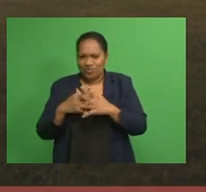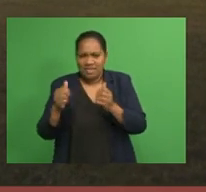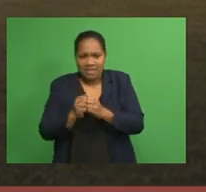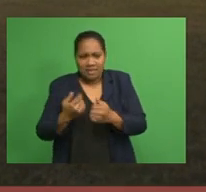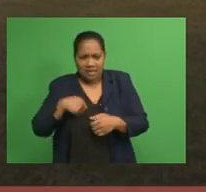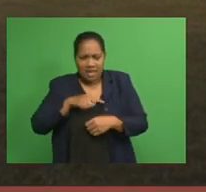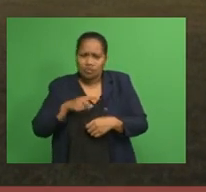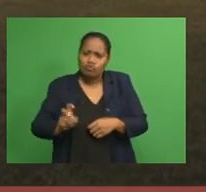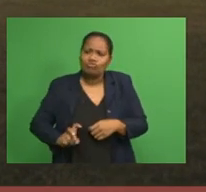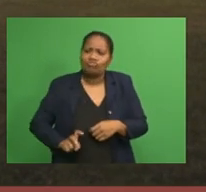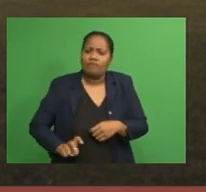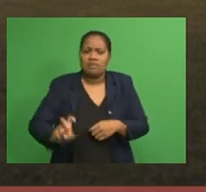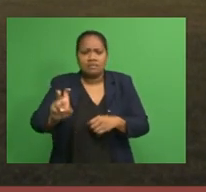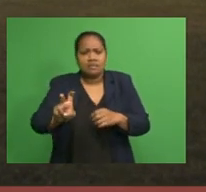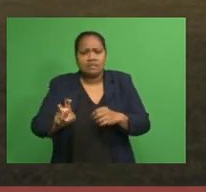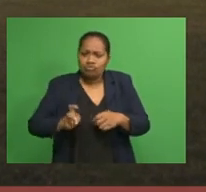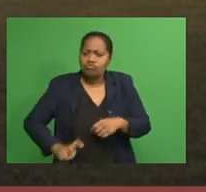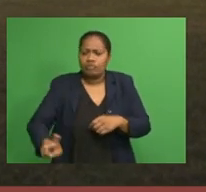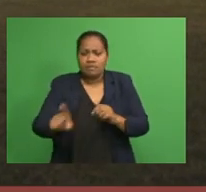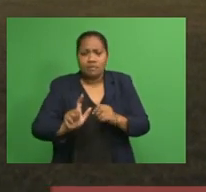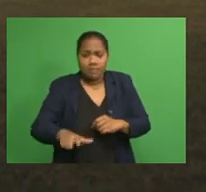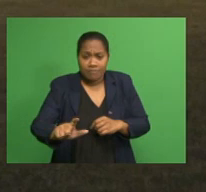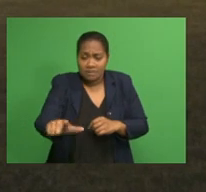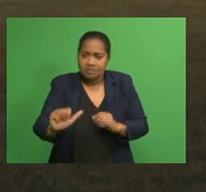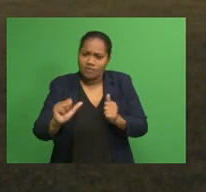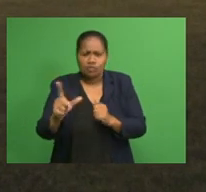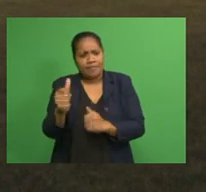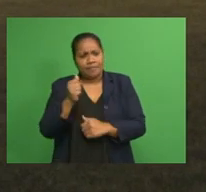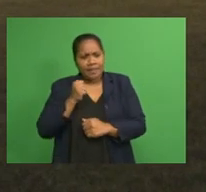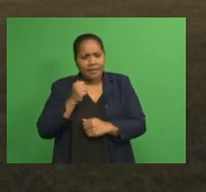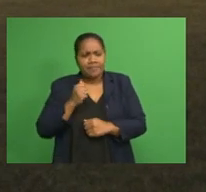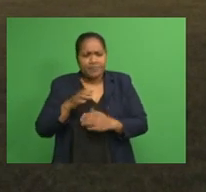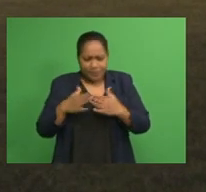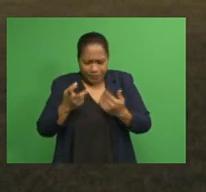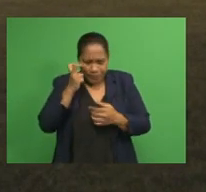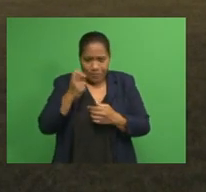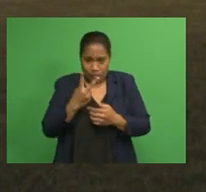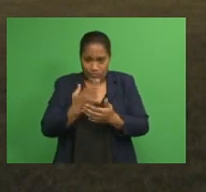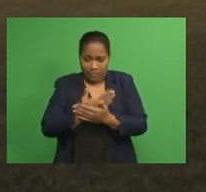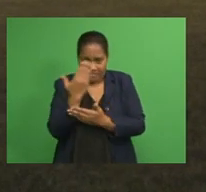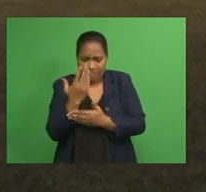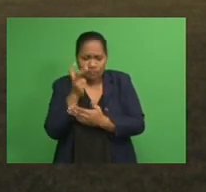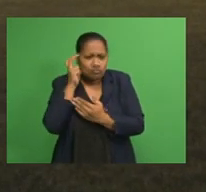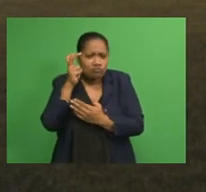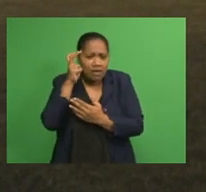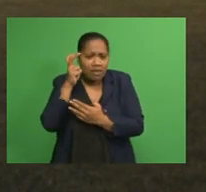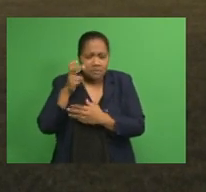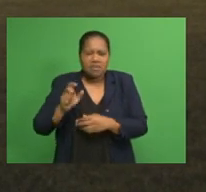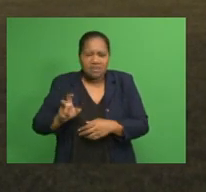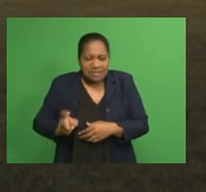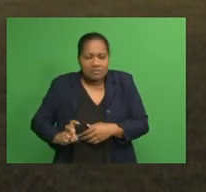to Lamasa, and then we came back from there, and then we are training 2 days. And traveling is